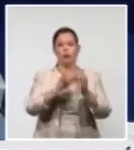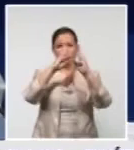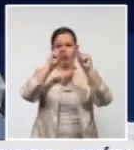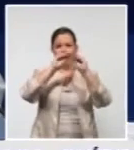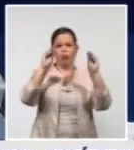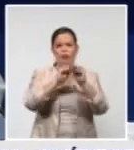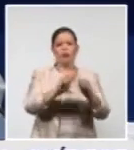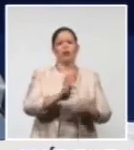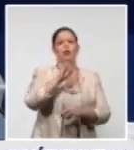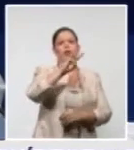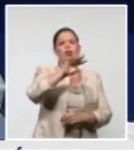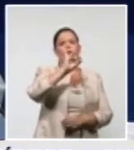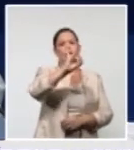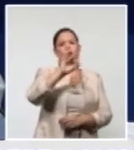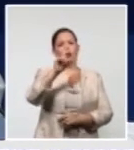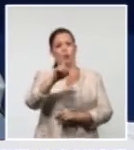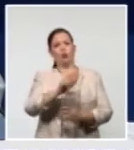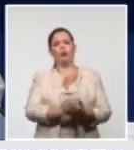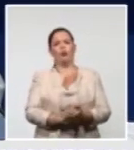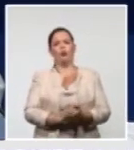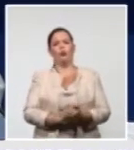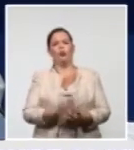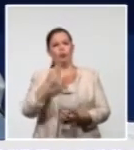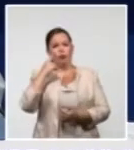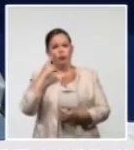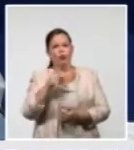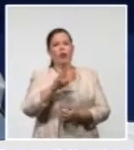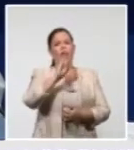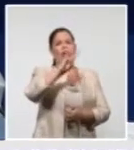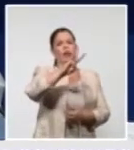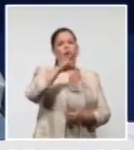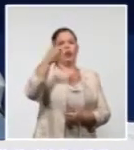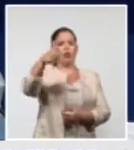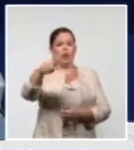83.5% of which, have been discharged from hospital.